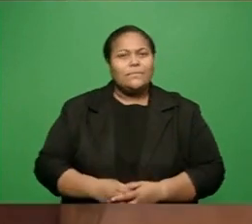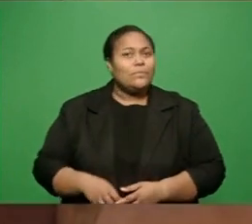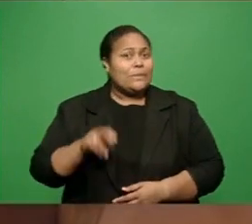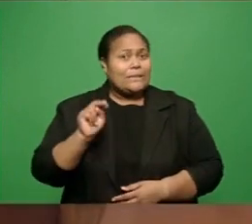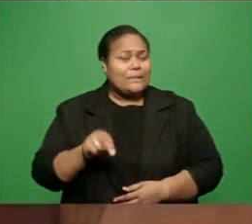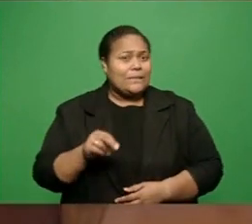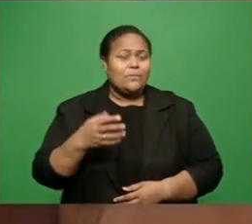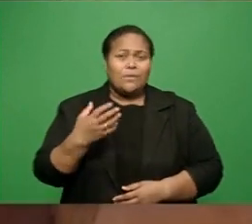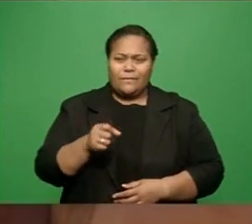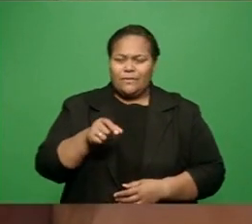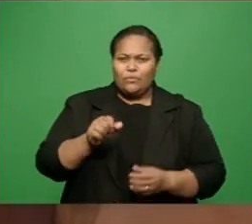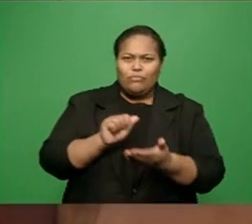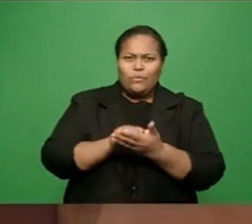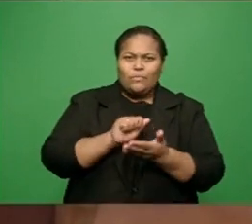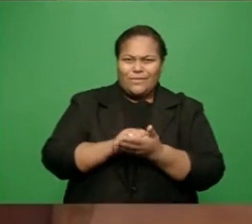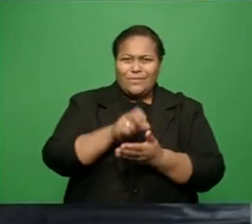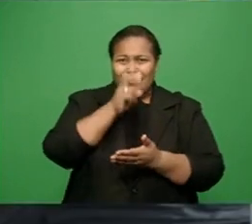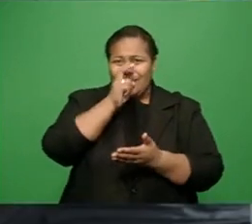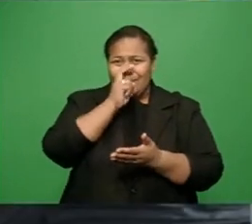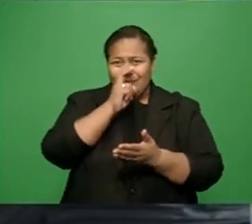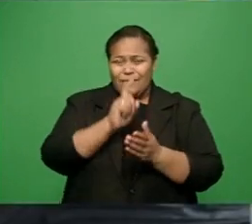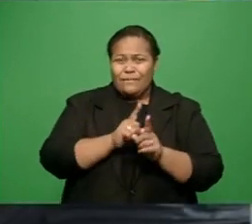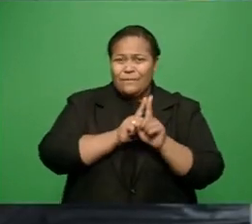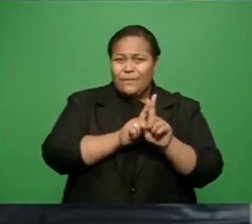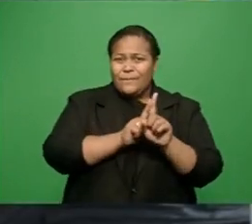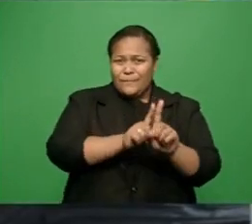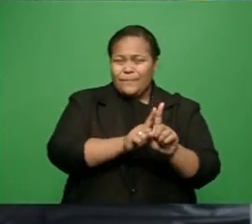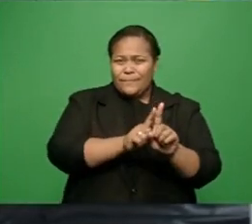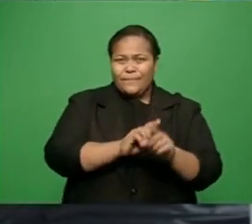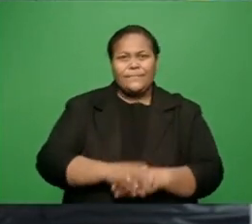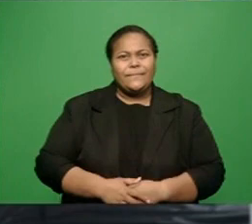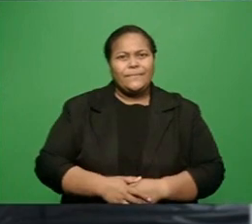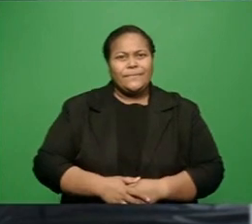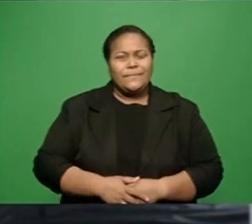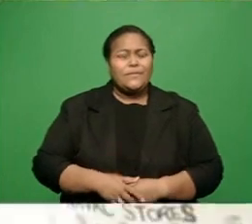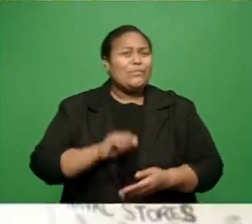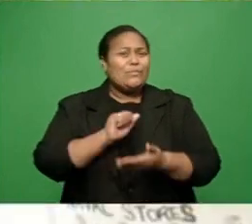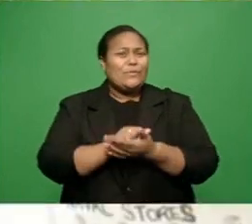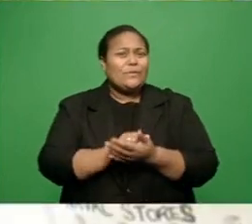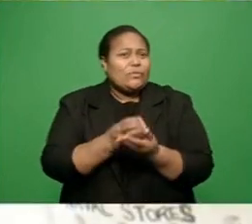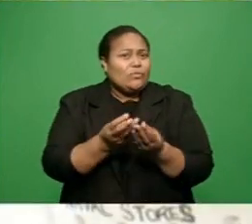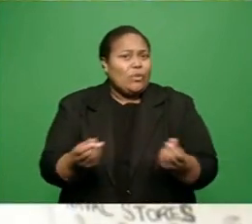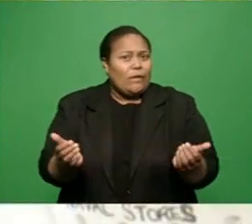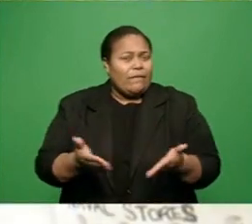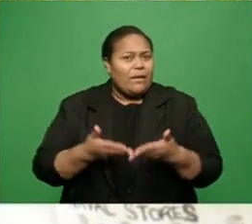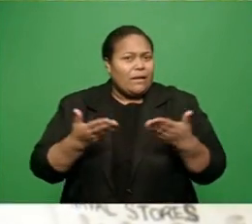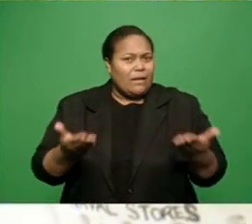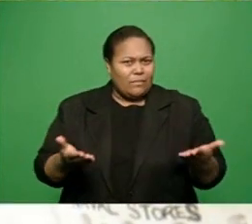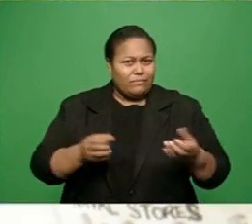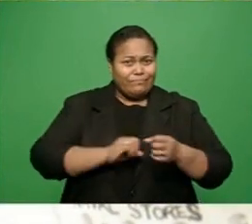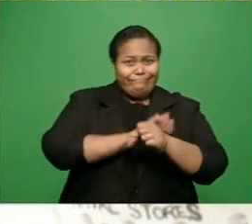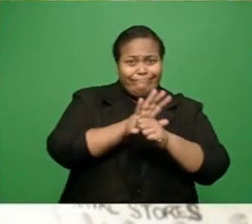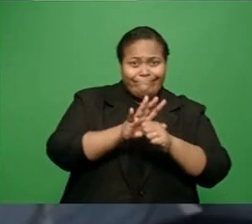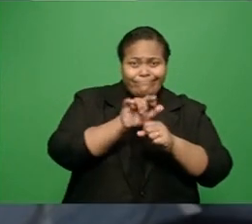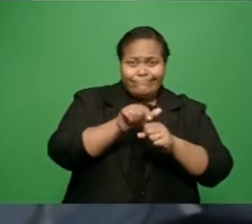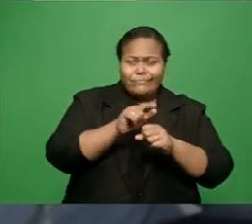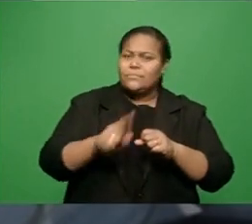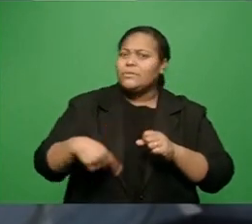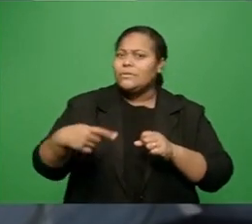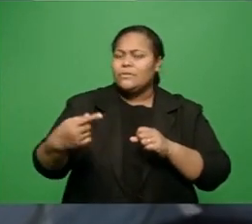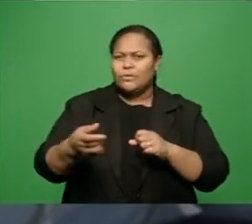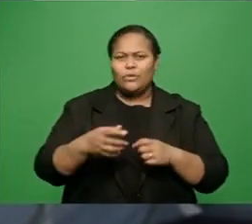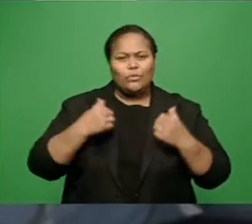space. Dr. Wanganambete says the simple yet effective solution to the coronavirus pandemic is to continue to practice